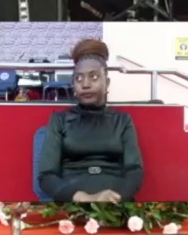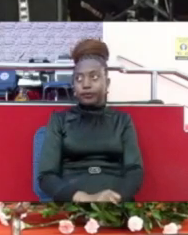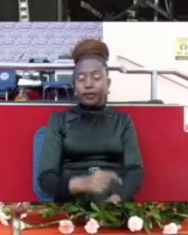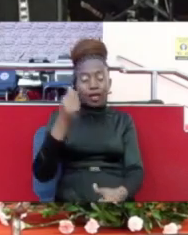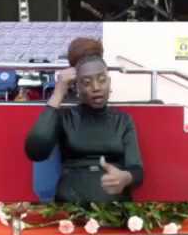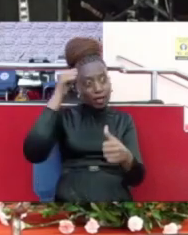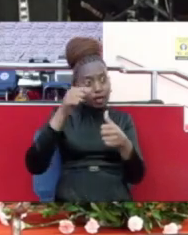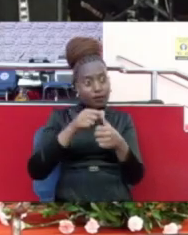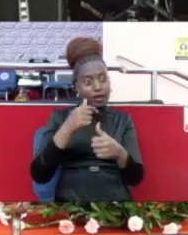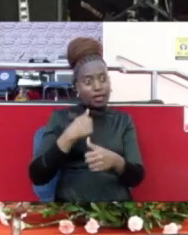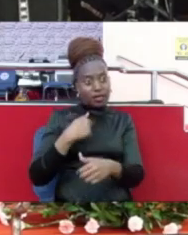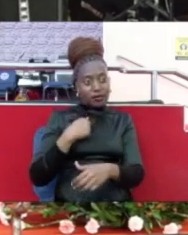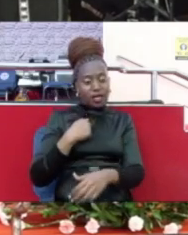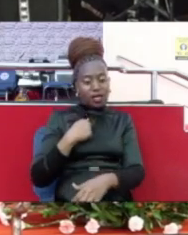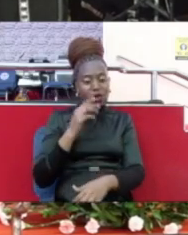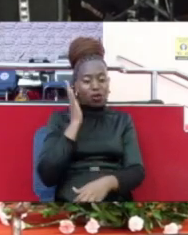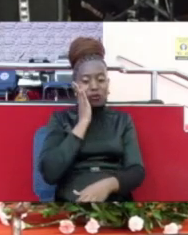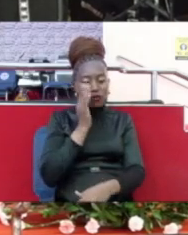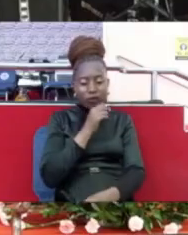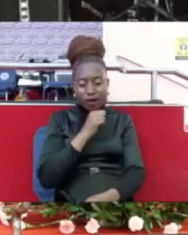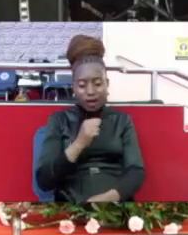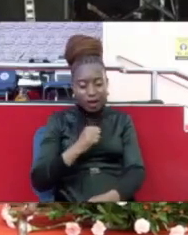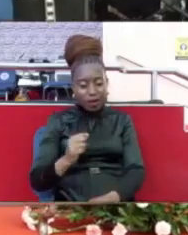reminds me of my granny.